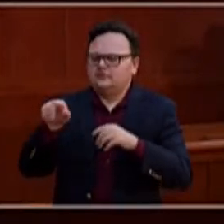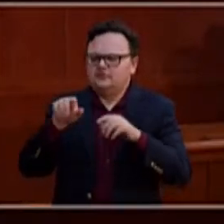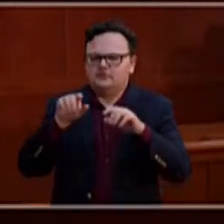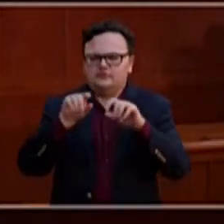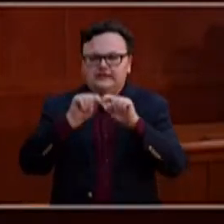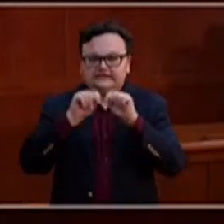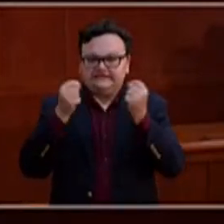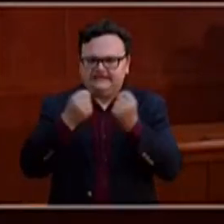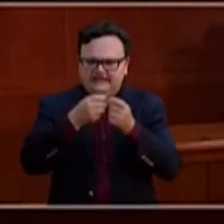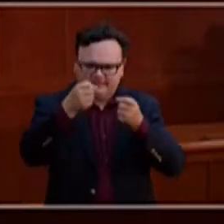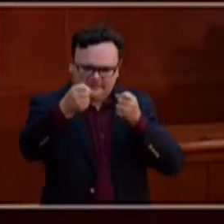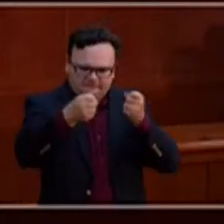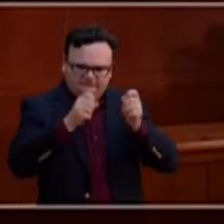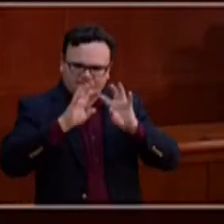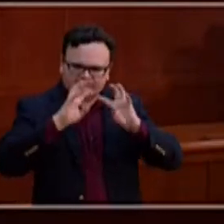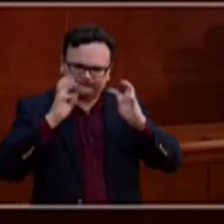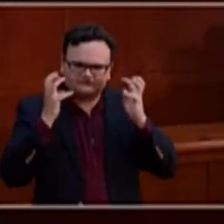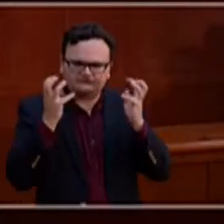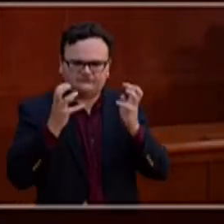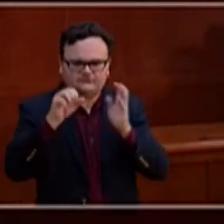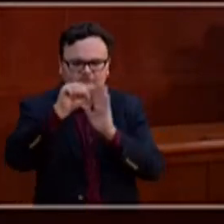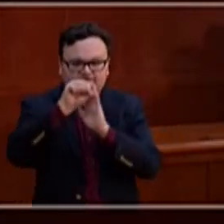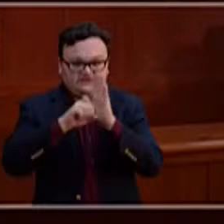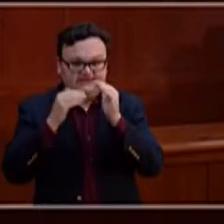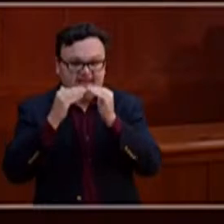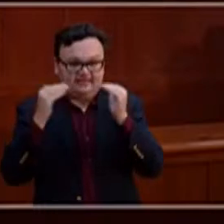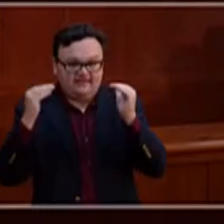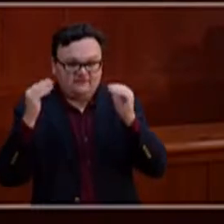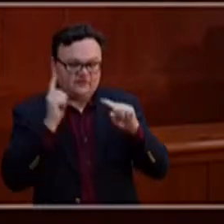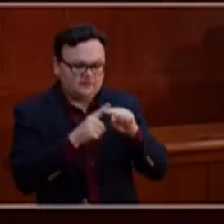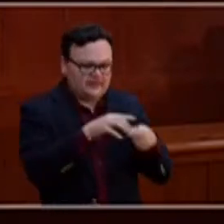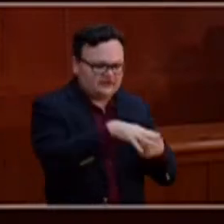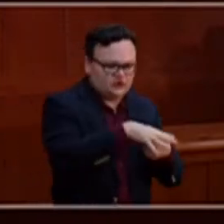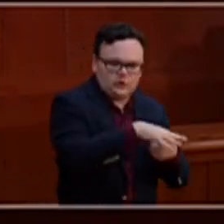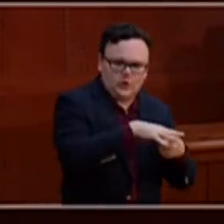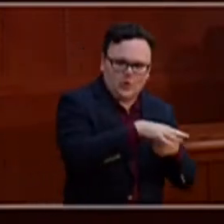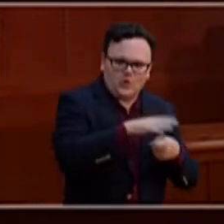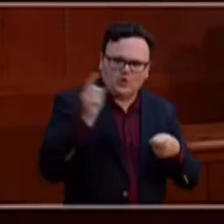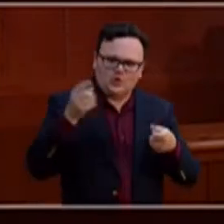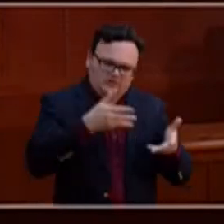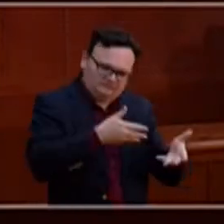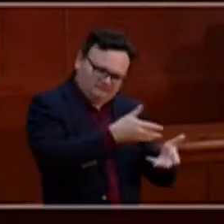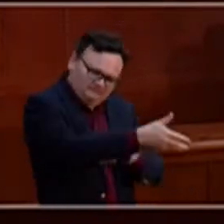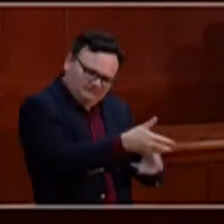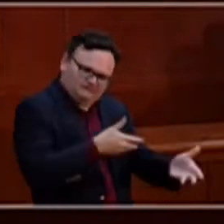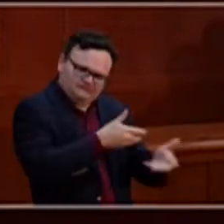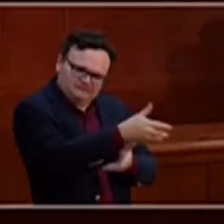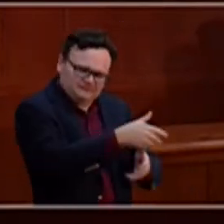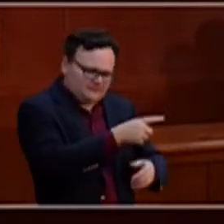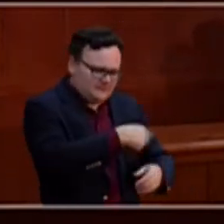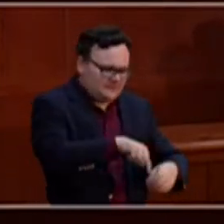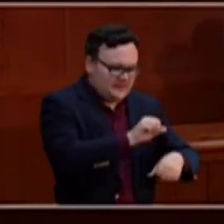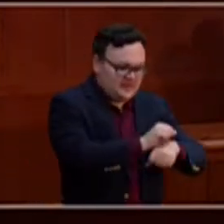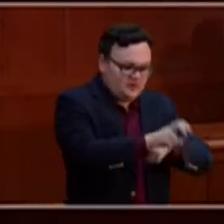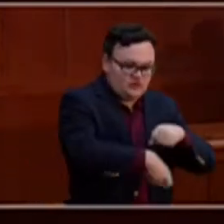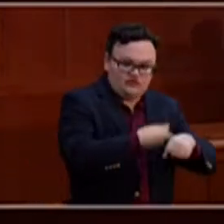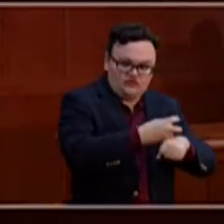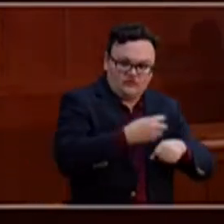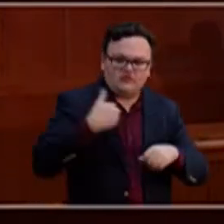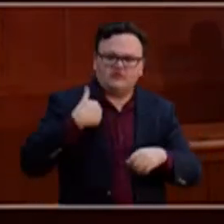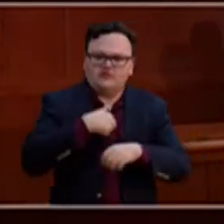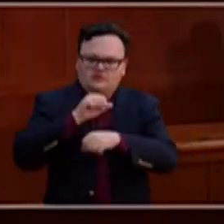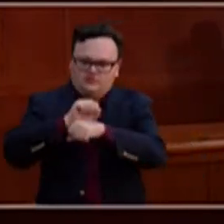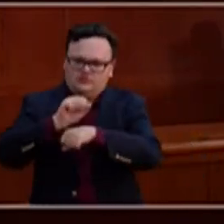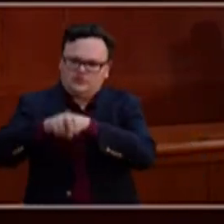state level, and for the engagement locally that has supported our response and continues to inform it